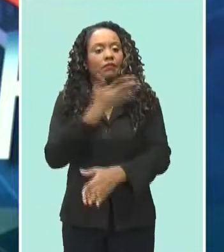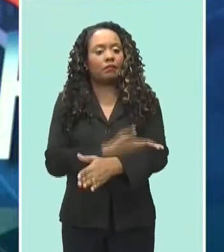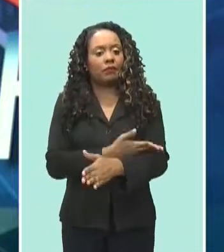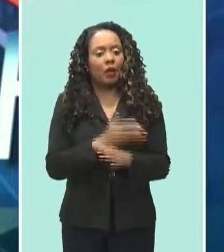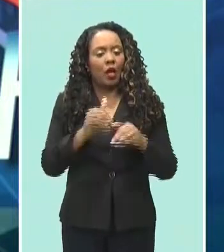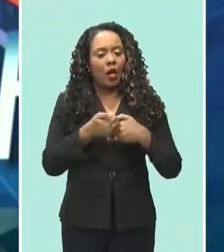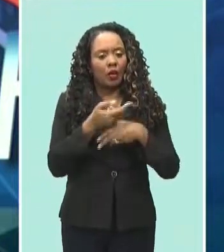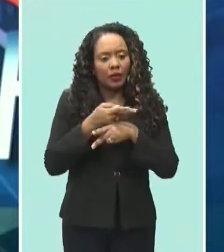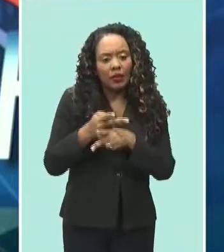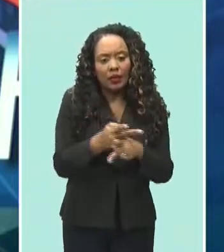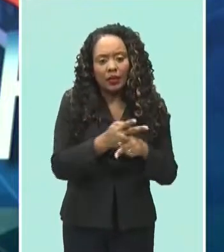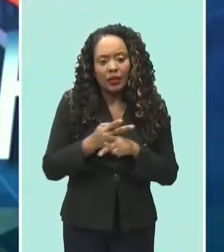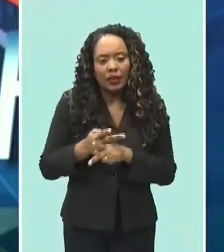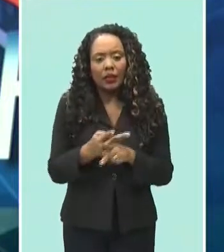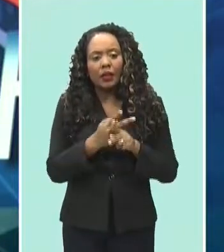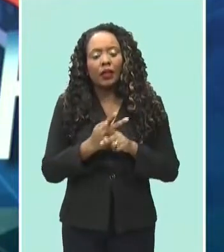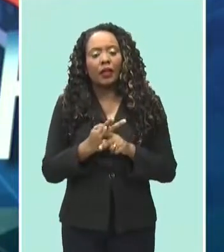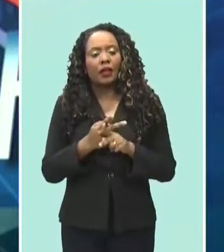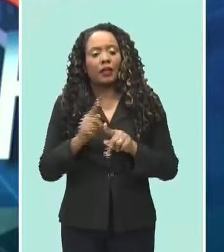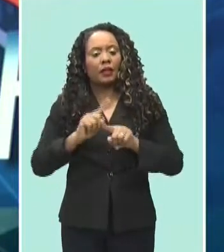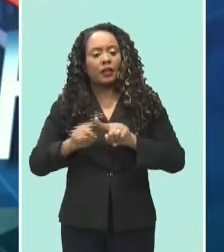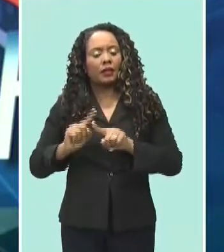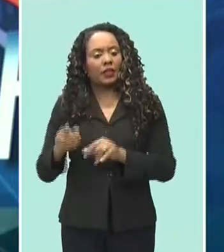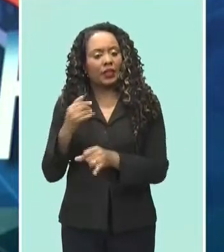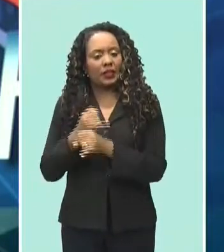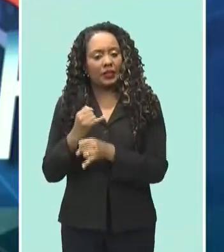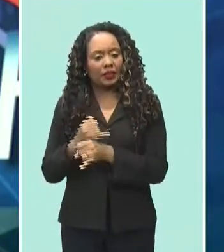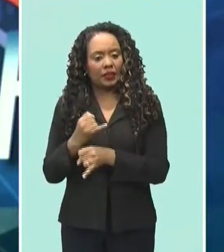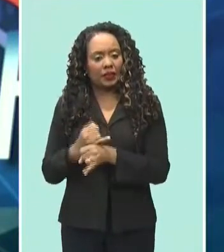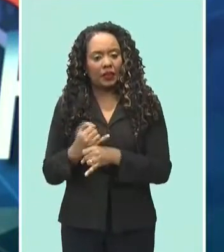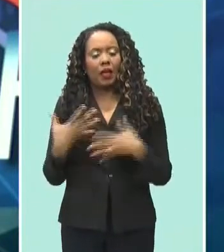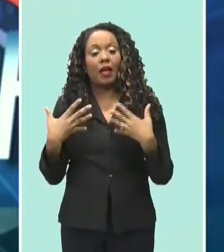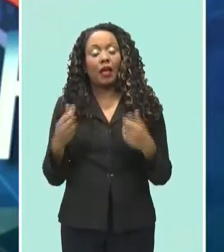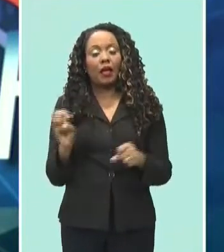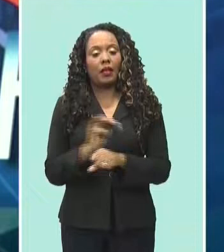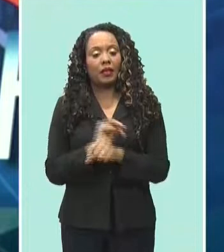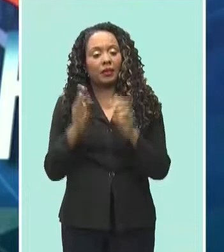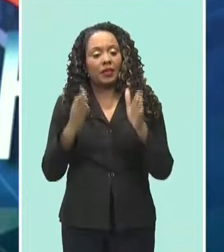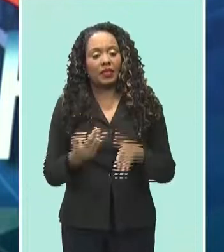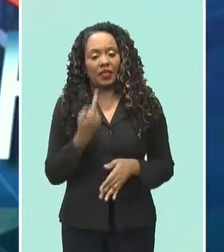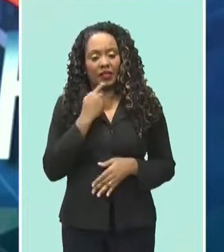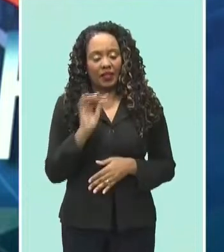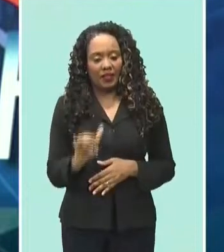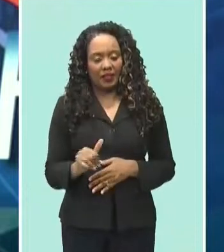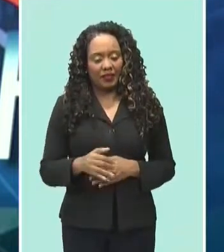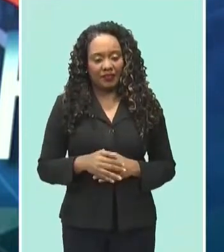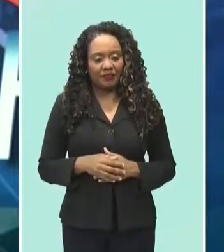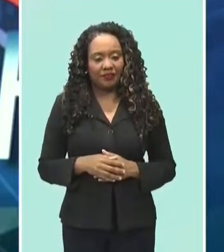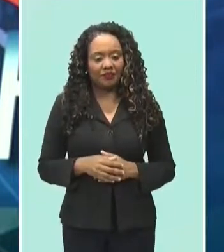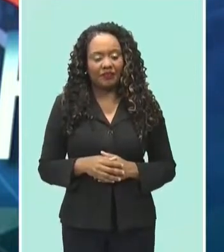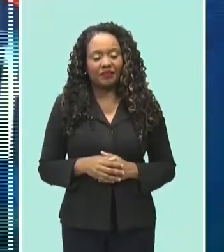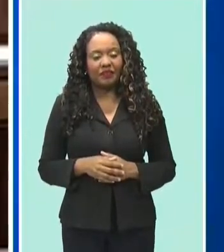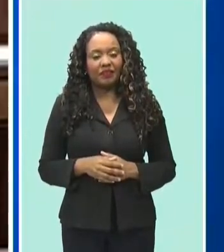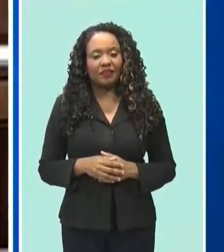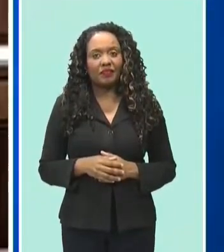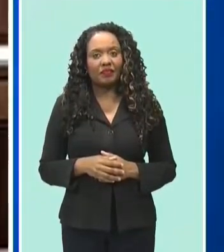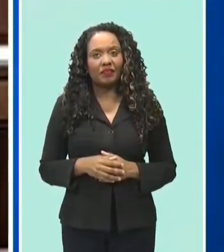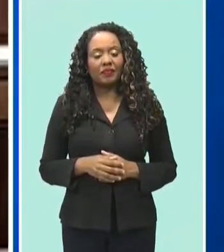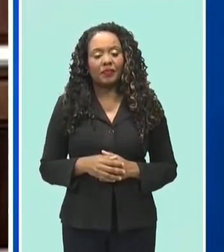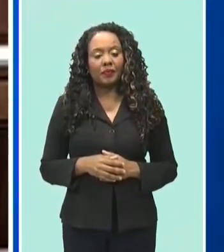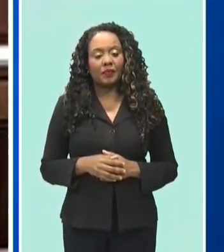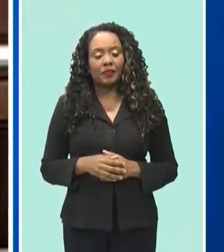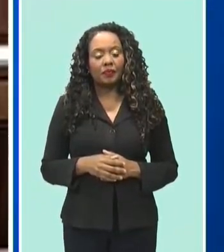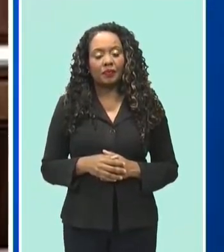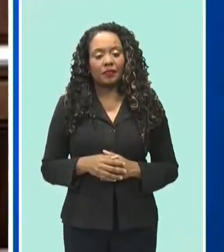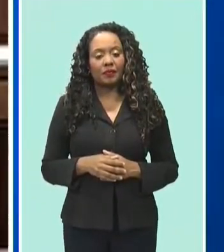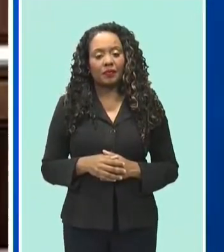patient diagnoses at public institutions. Word of this from the Health Minister, Lieutenant Colonel Jeffrey Bostic. We are moving in a